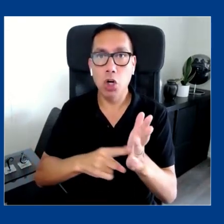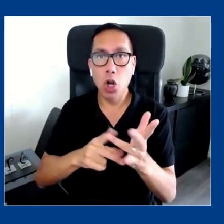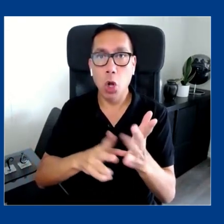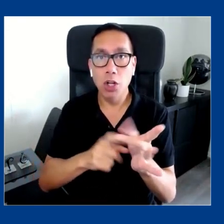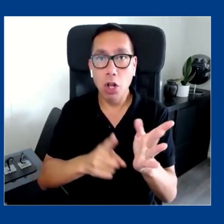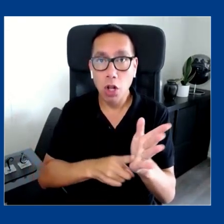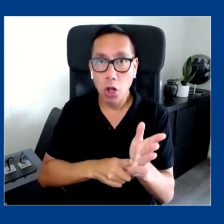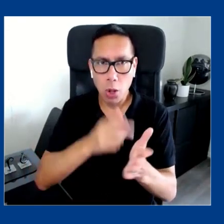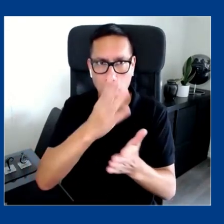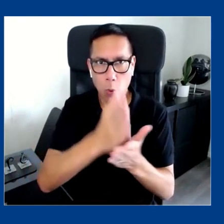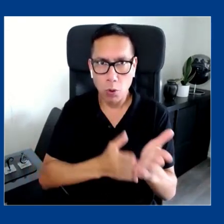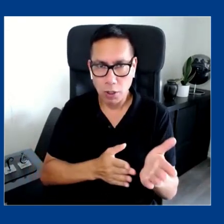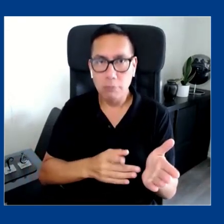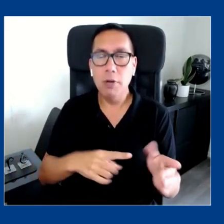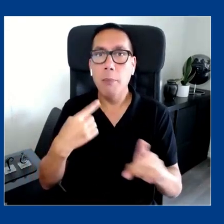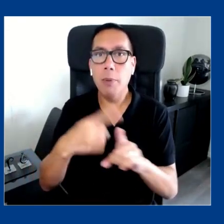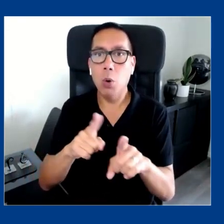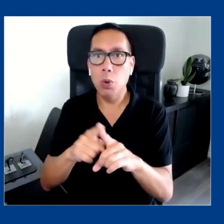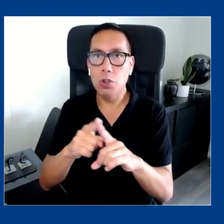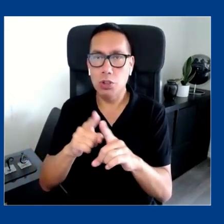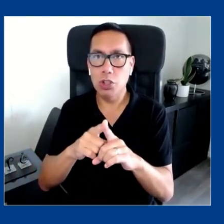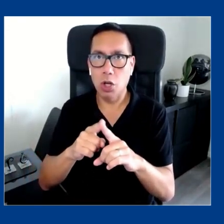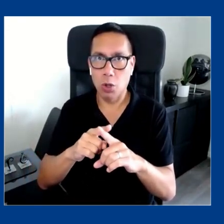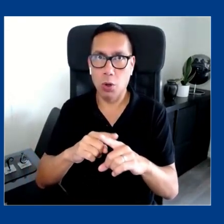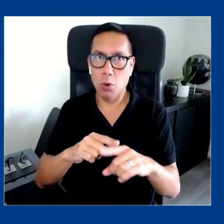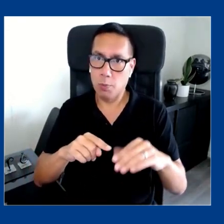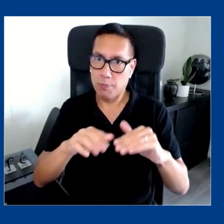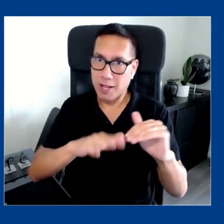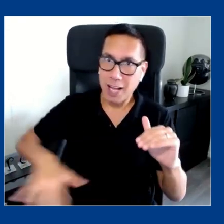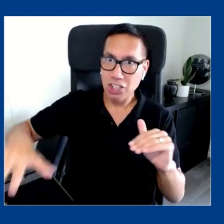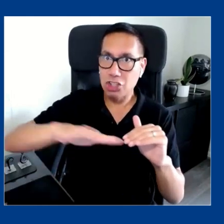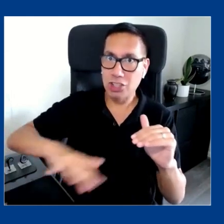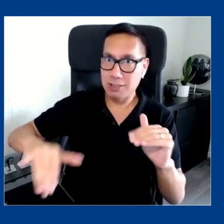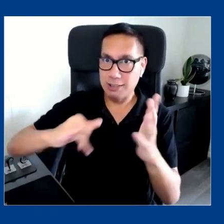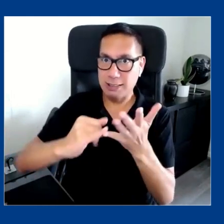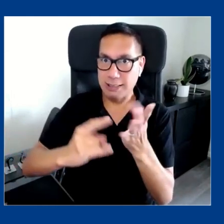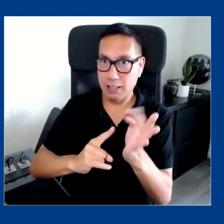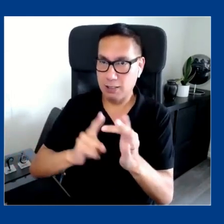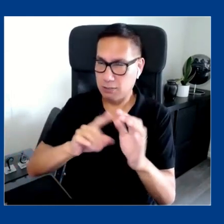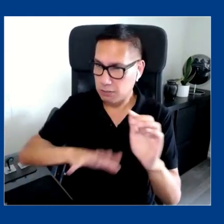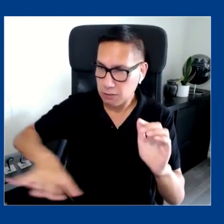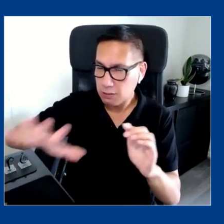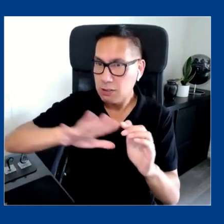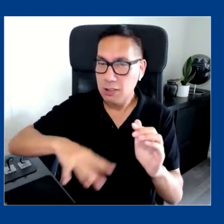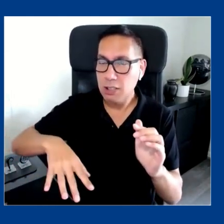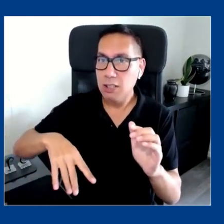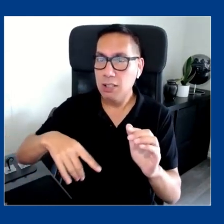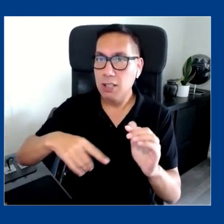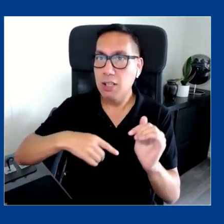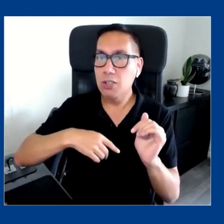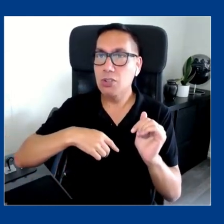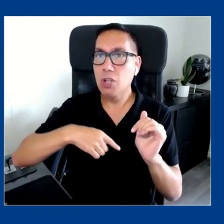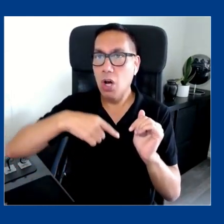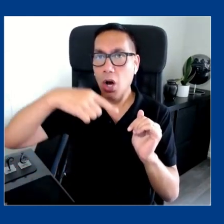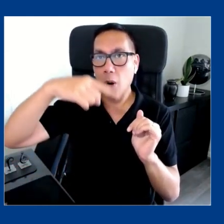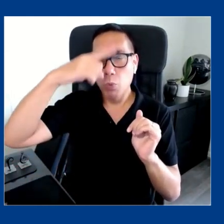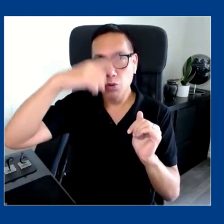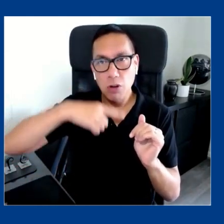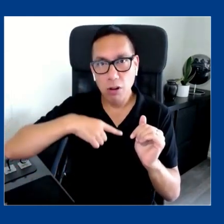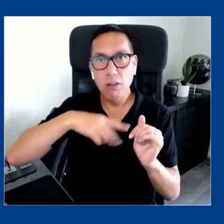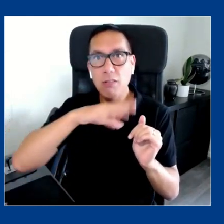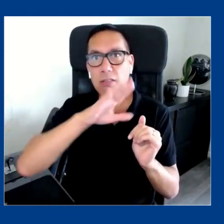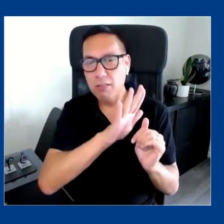of the nation state, tracing the history of the Portuguese and Dutch colonial borders, which first divided